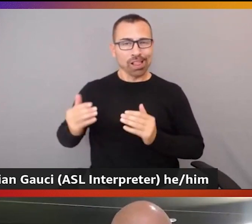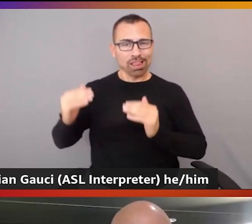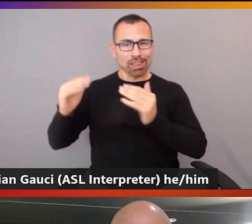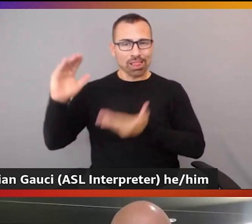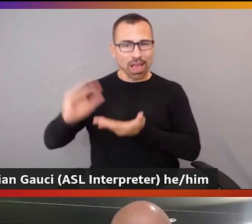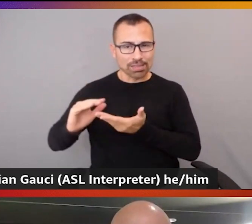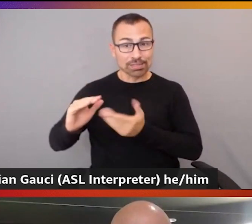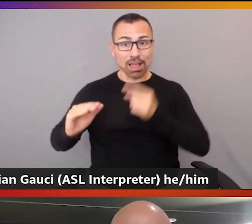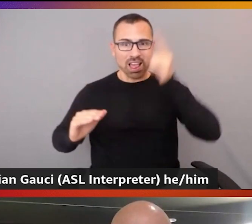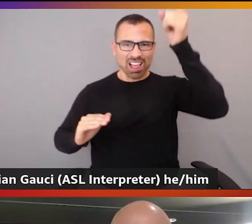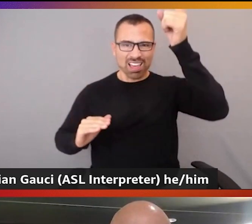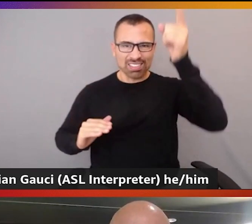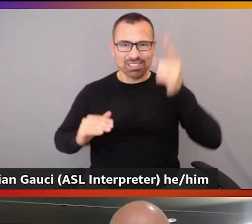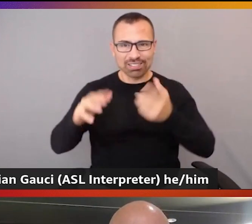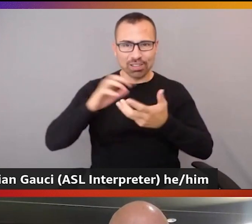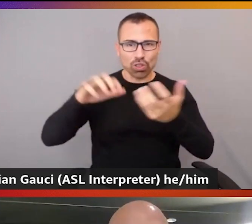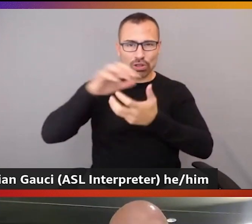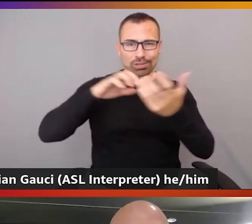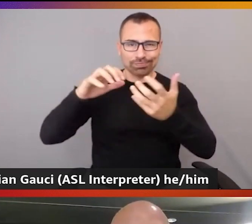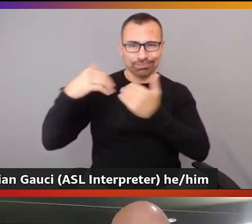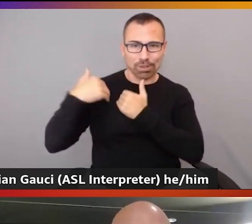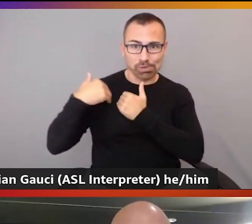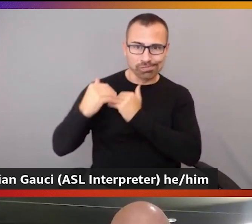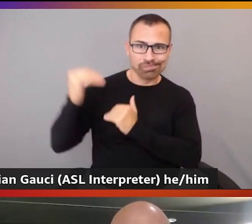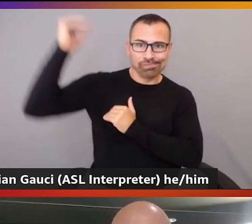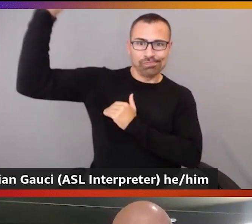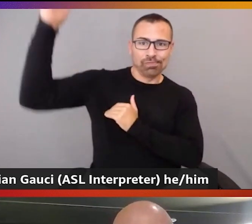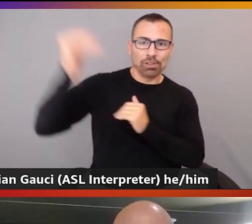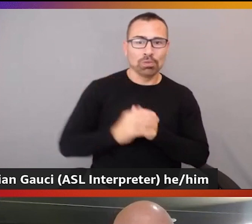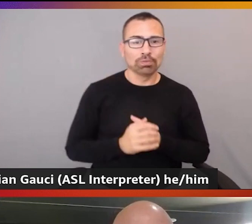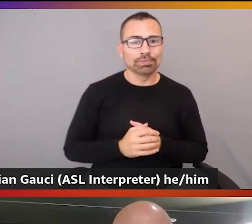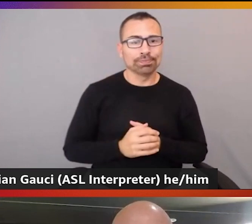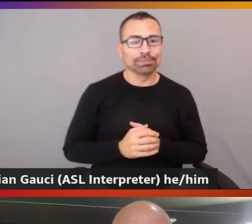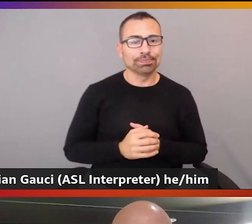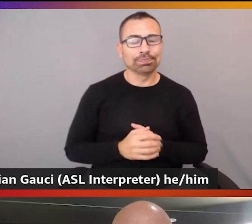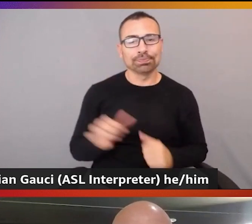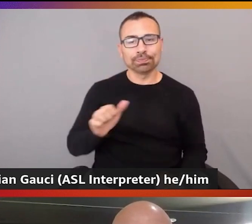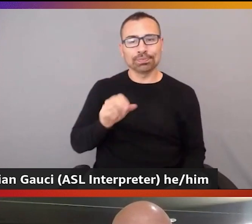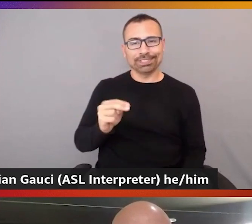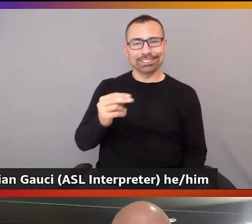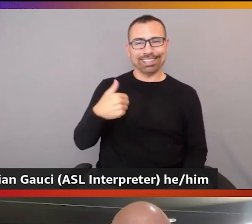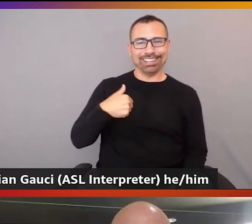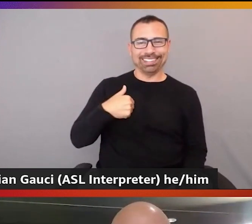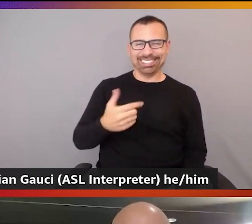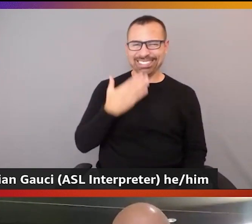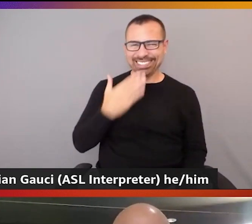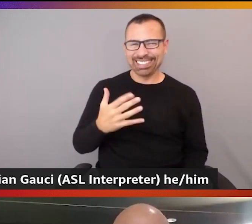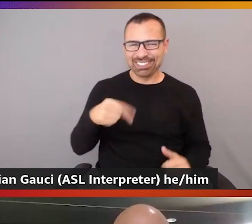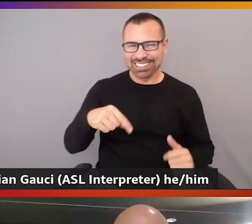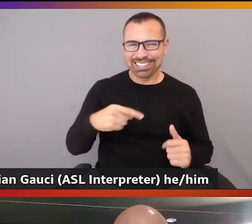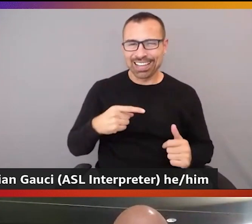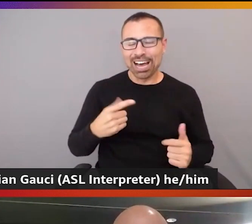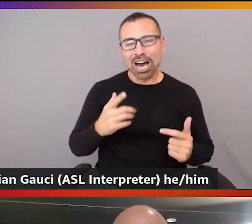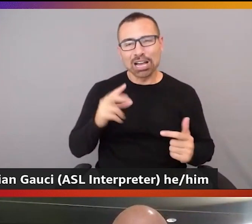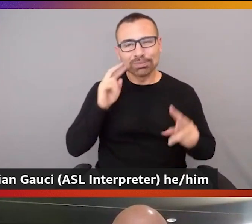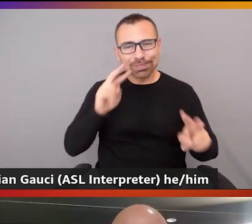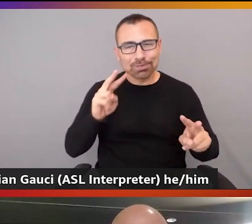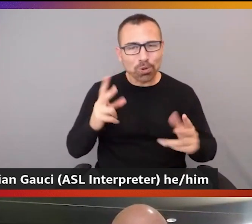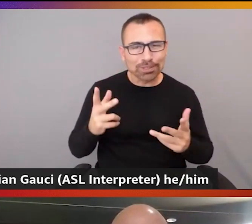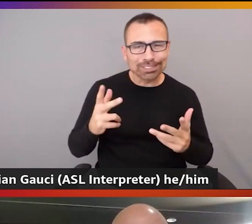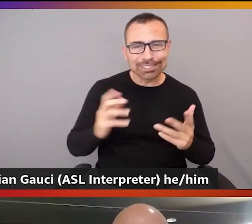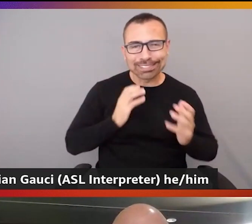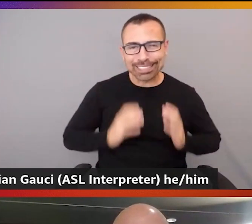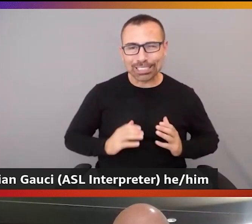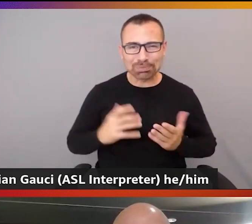Thanks for your time, guys. Really happy to have the opportunity to show it, and looking forward to seeing customers get in there and start using it. Yeah,